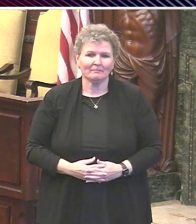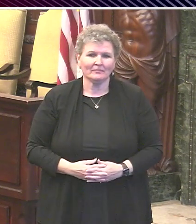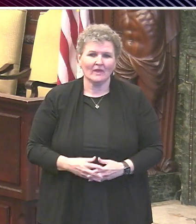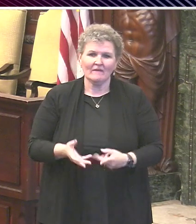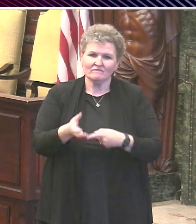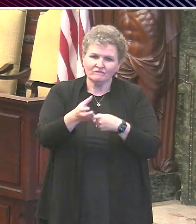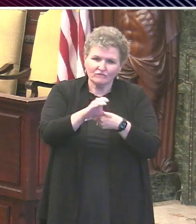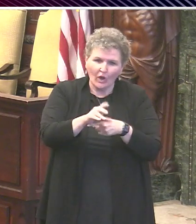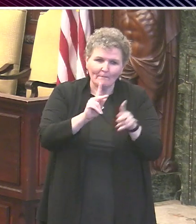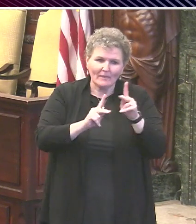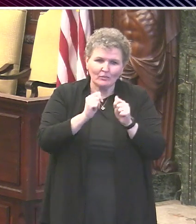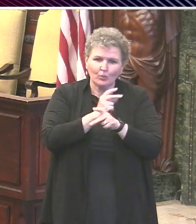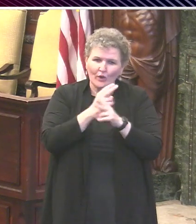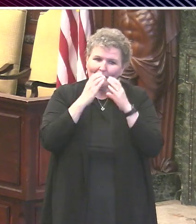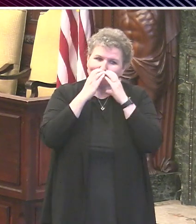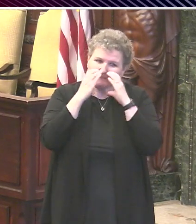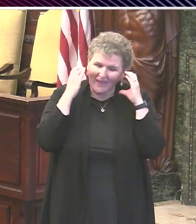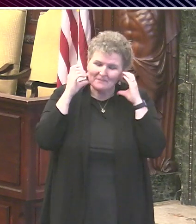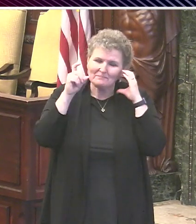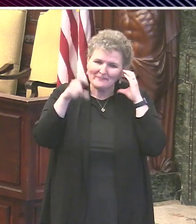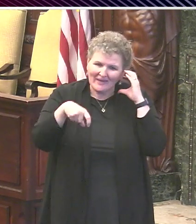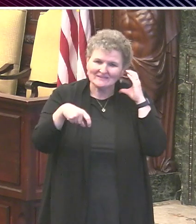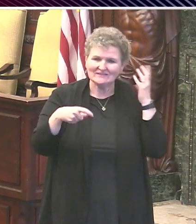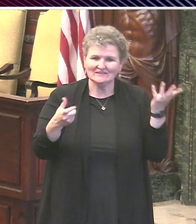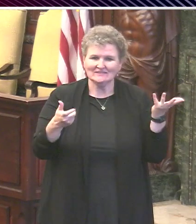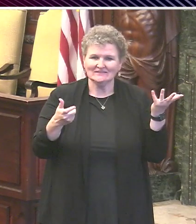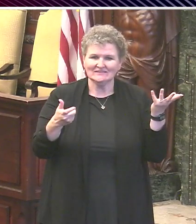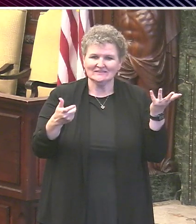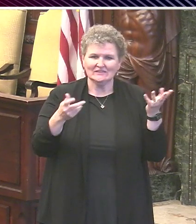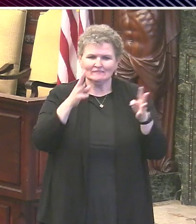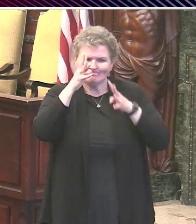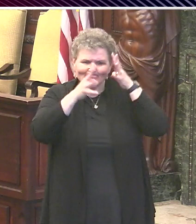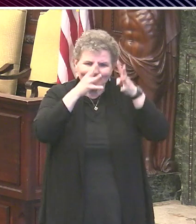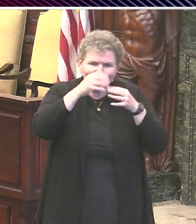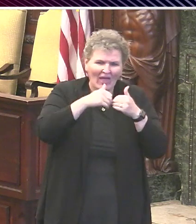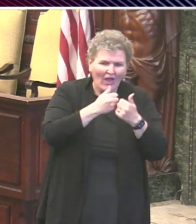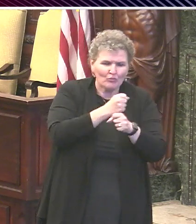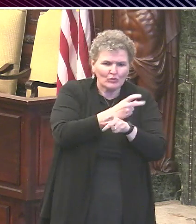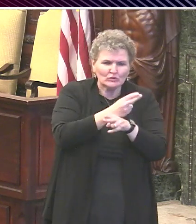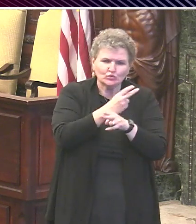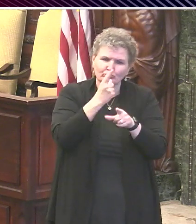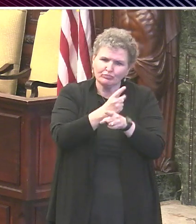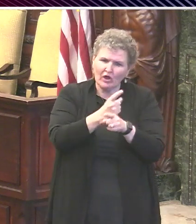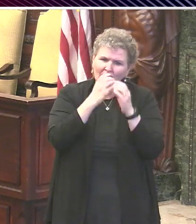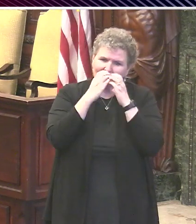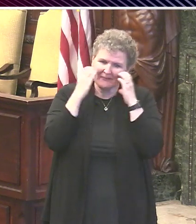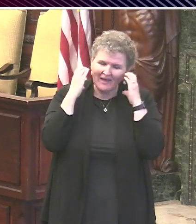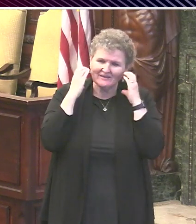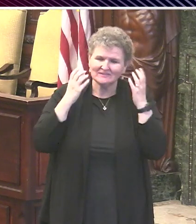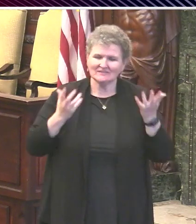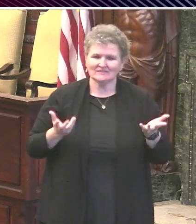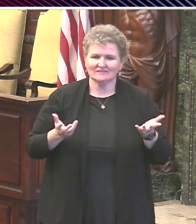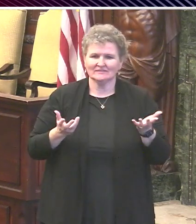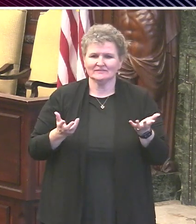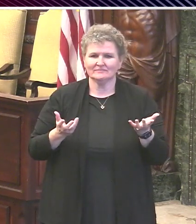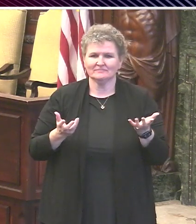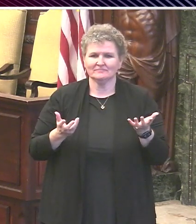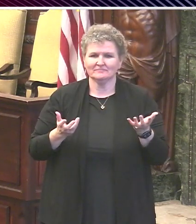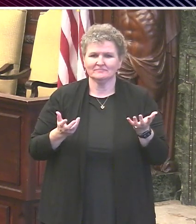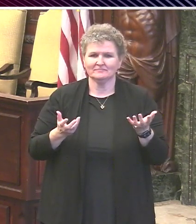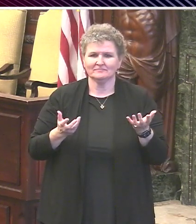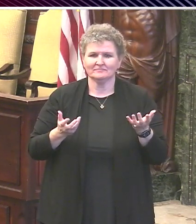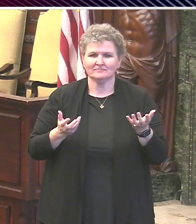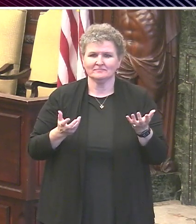wear masks, but we've come up with a mechanism to enforce that. And we hope we get very high levels of compliance. If we don't, then we'll be shutting